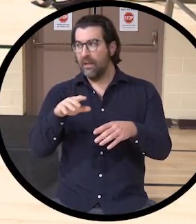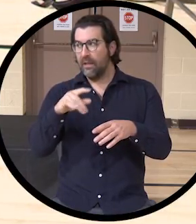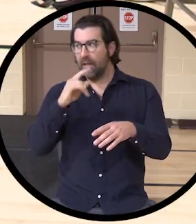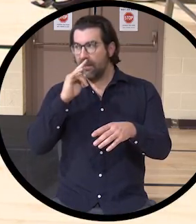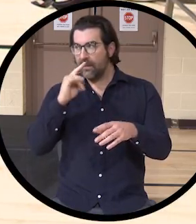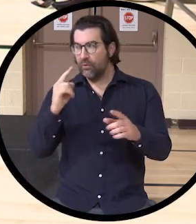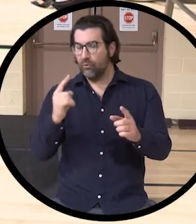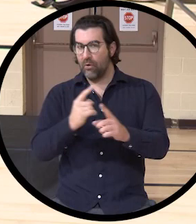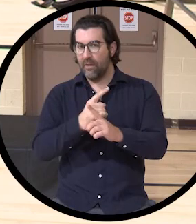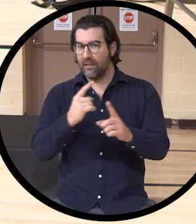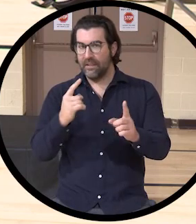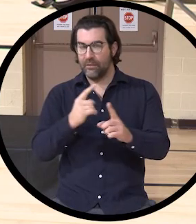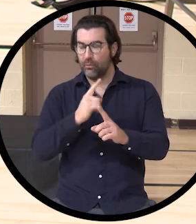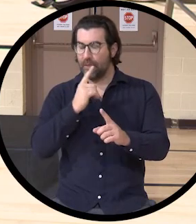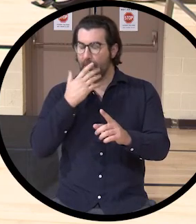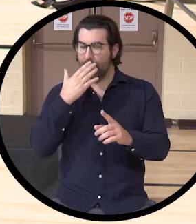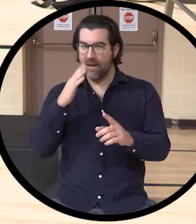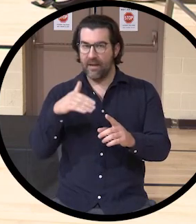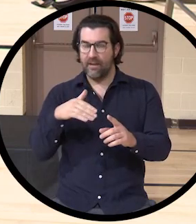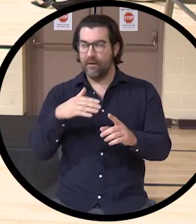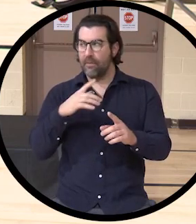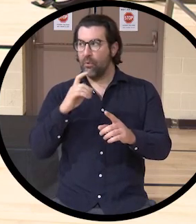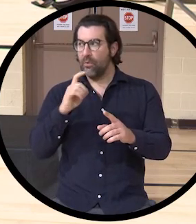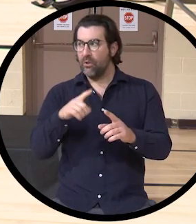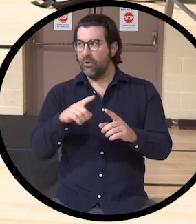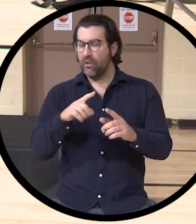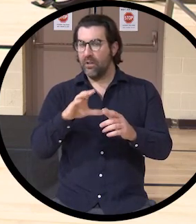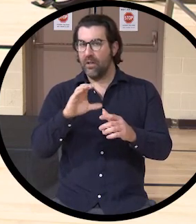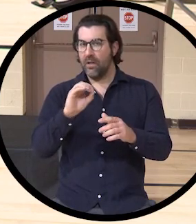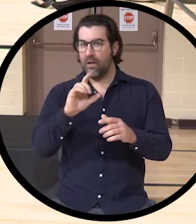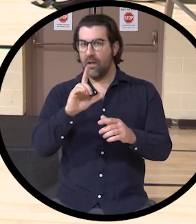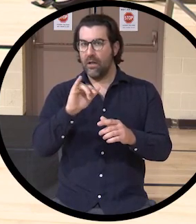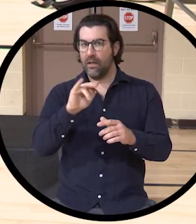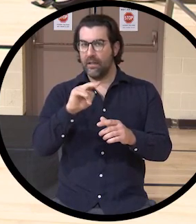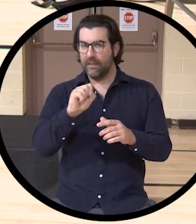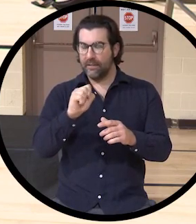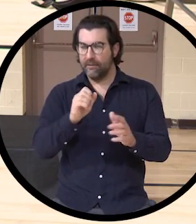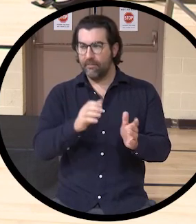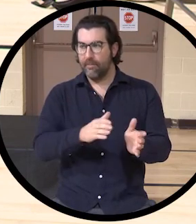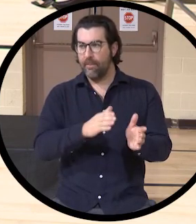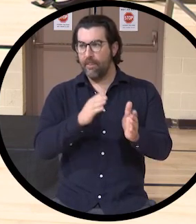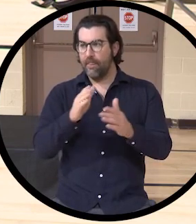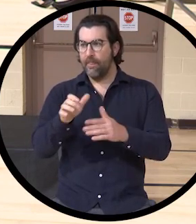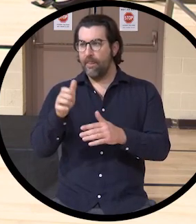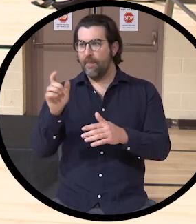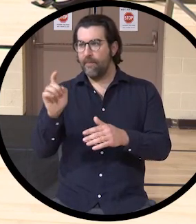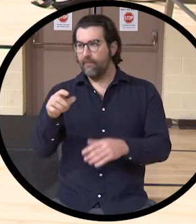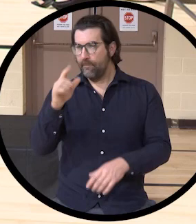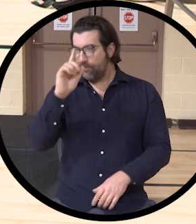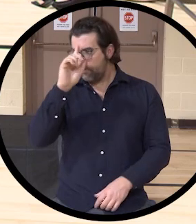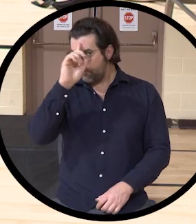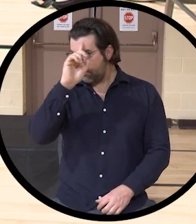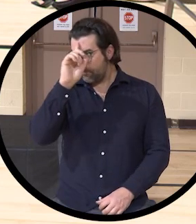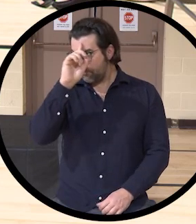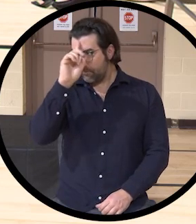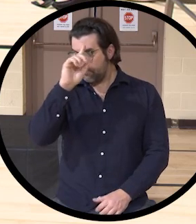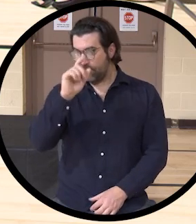like so that's our question about common. My other question is about Highland and